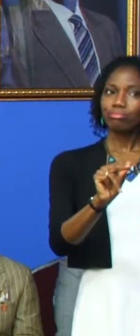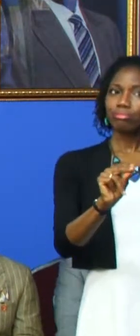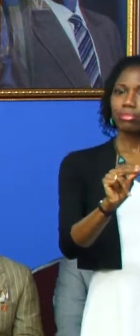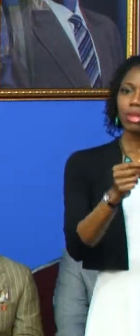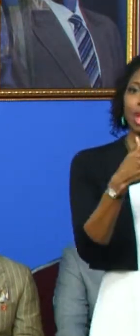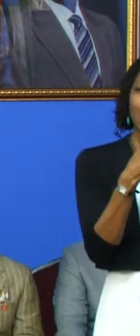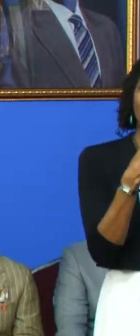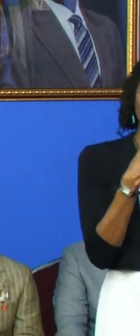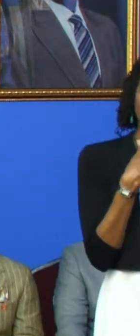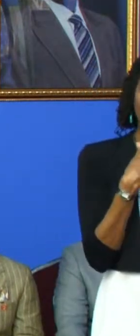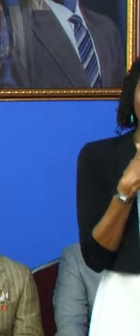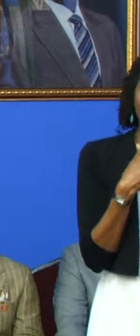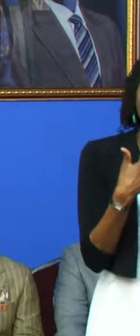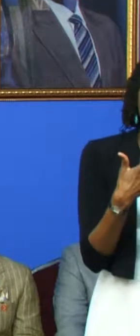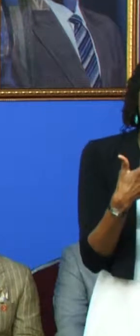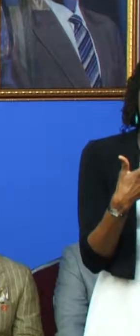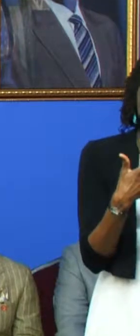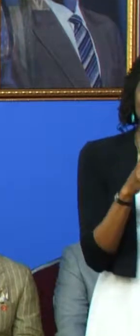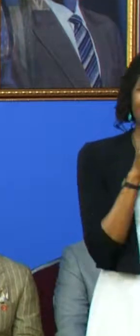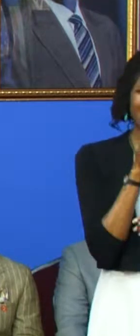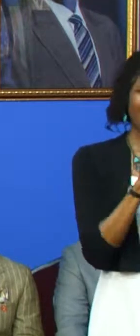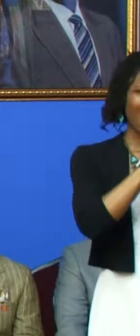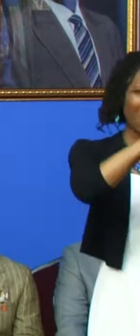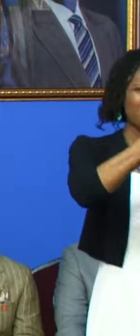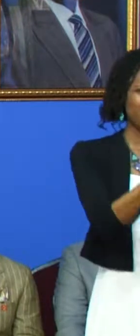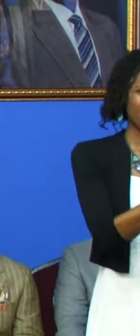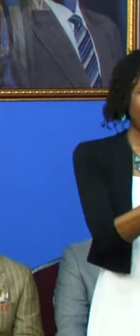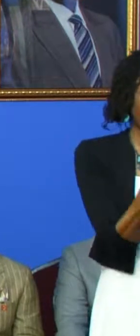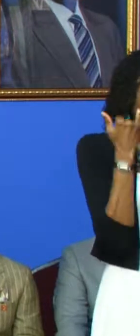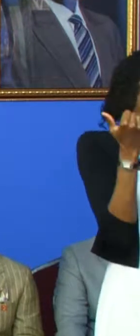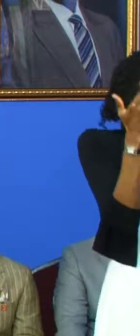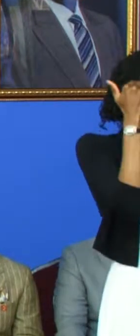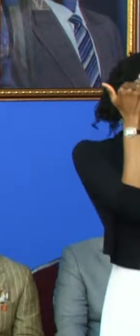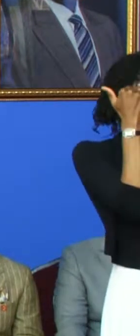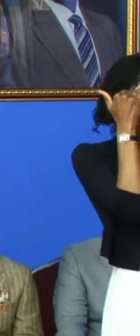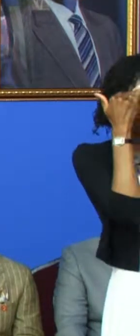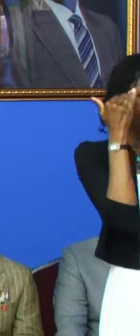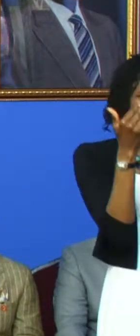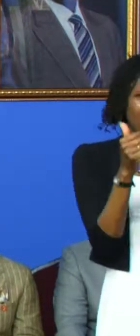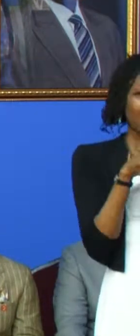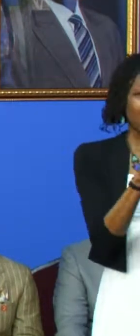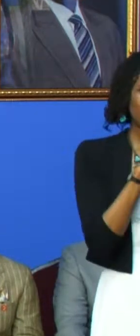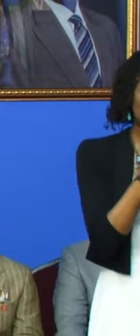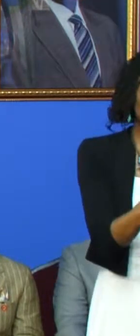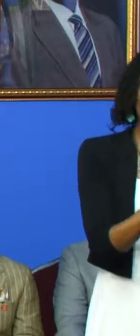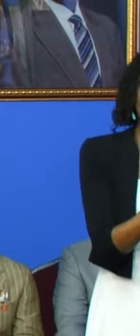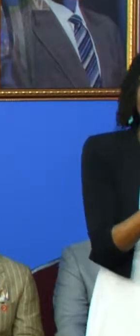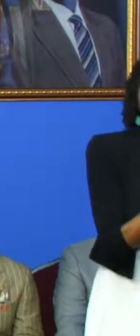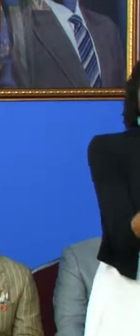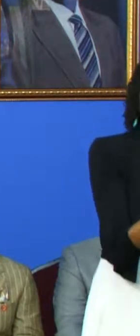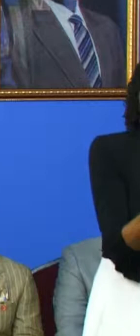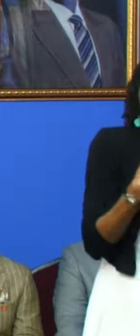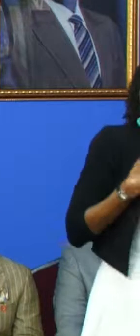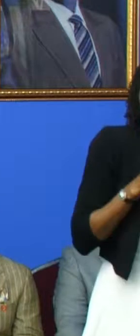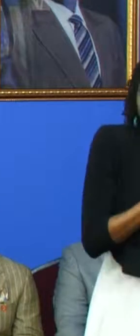I wouldn't have appointed him if I knew he wasn't going to handle my stuff.